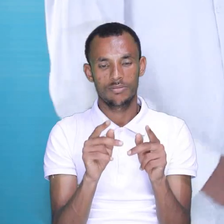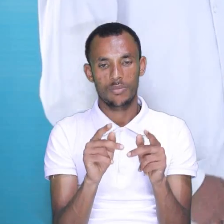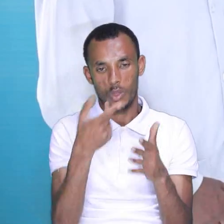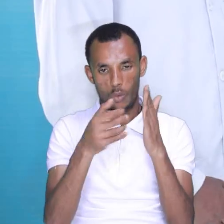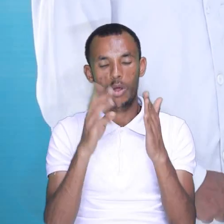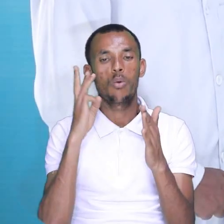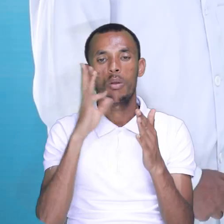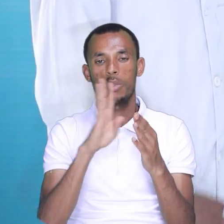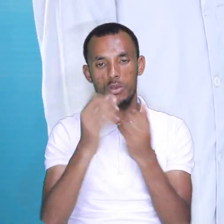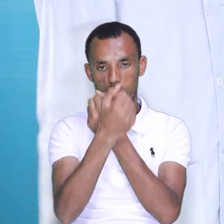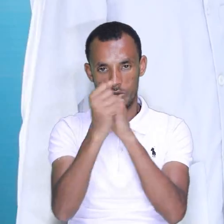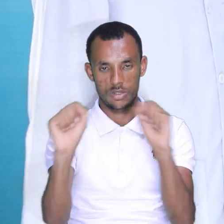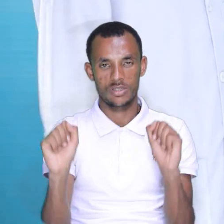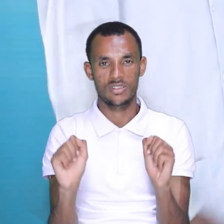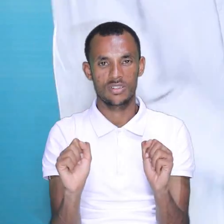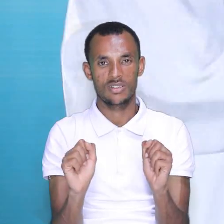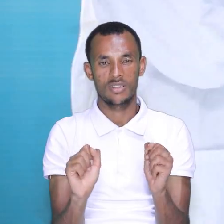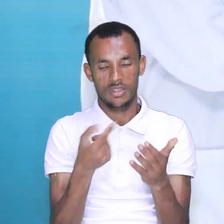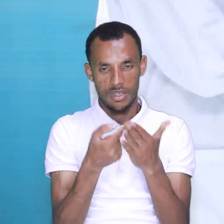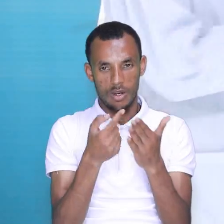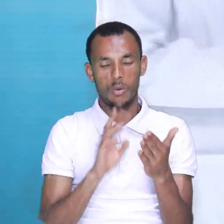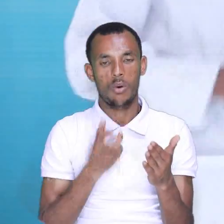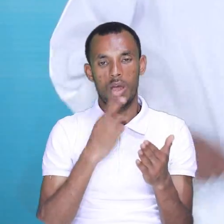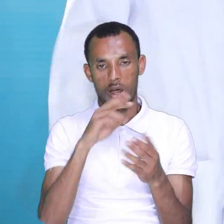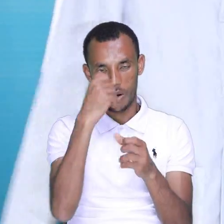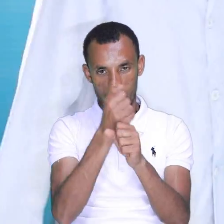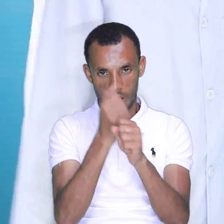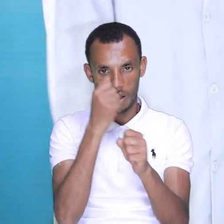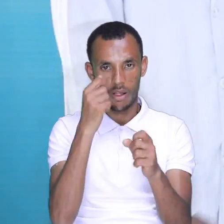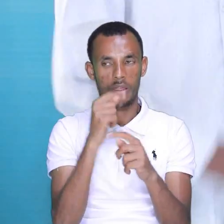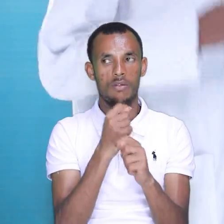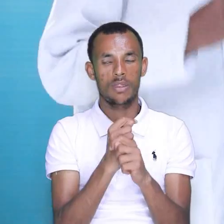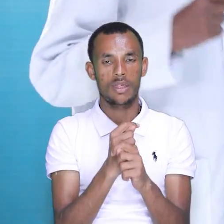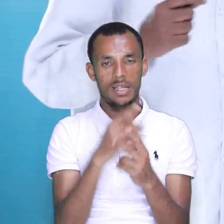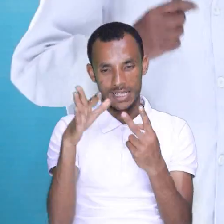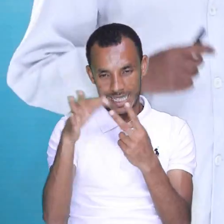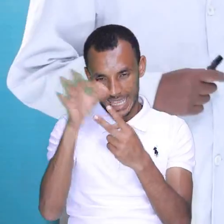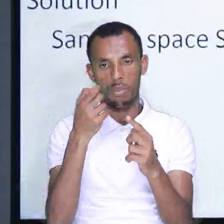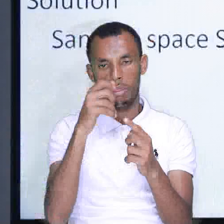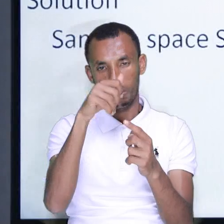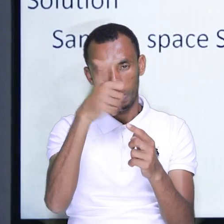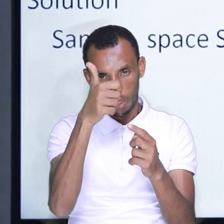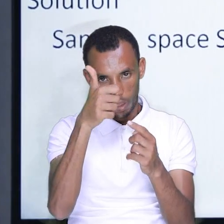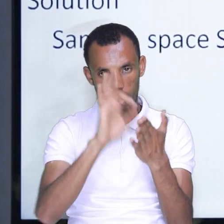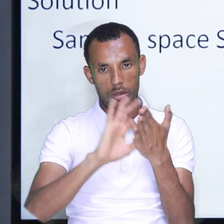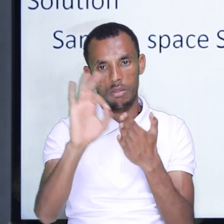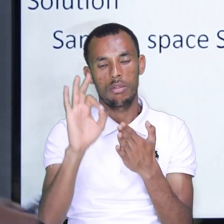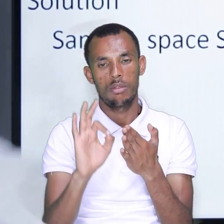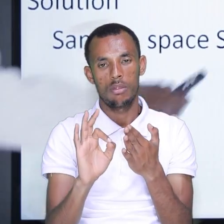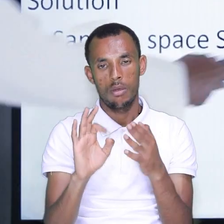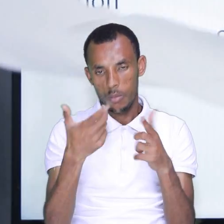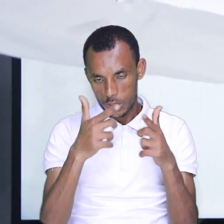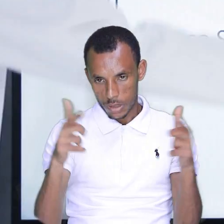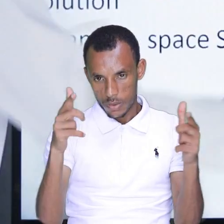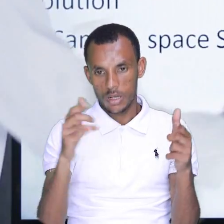What will be the solution? Here we are doing that an activity, selecting a number from 1 to 10. So